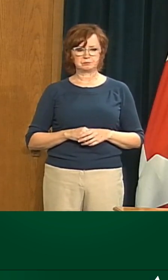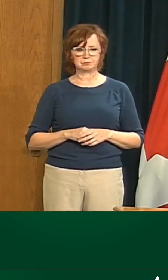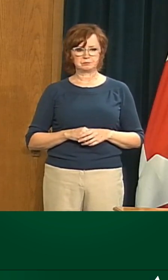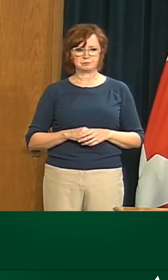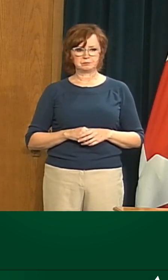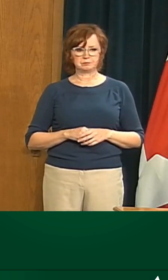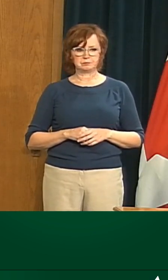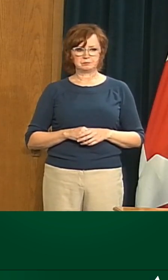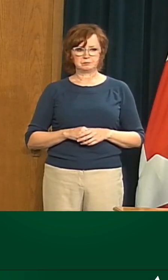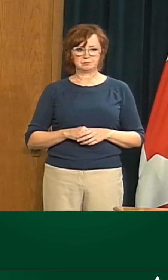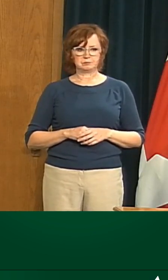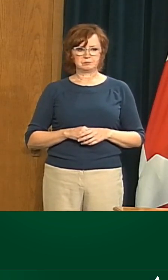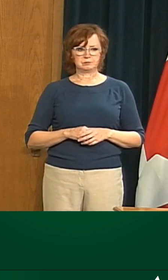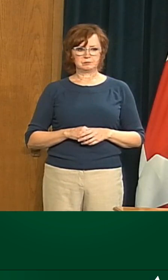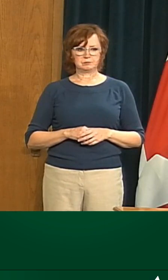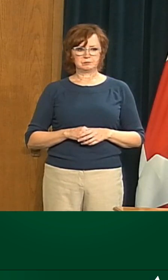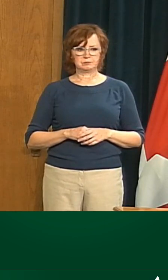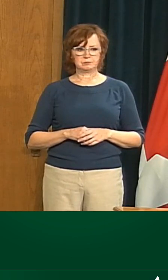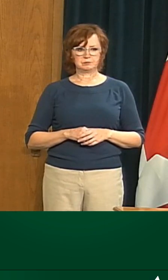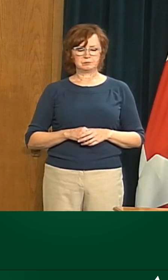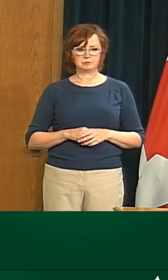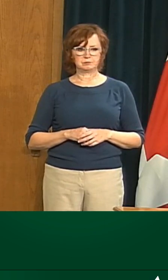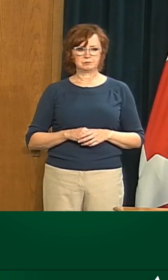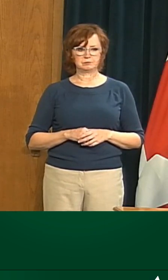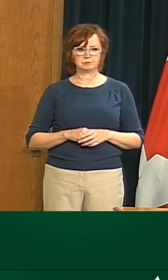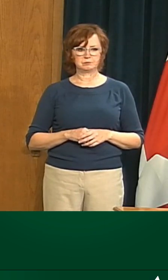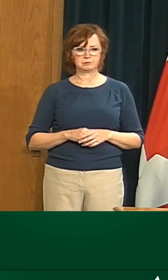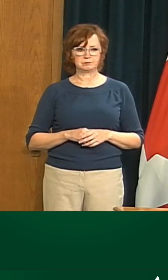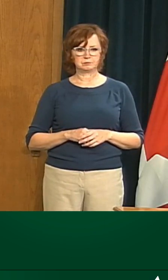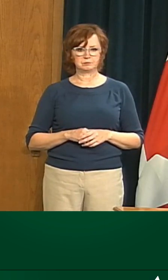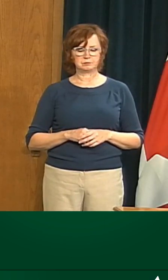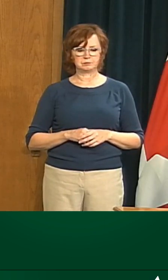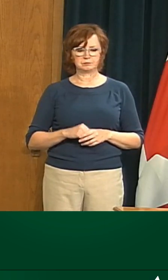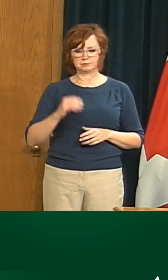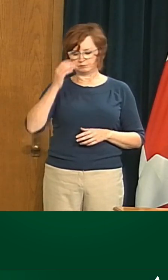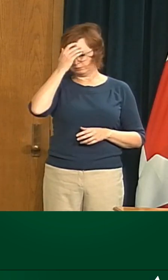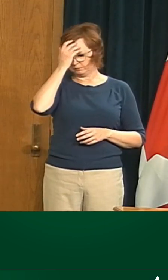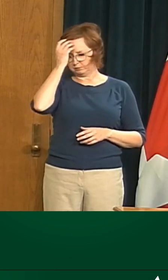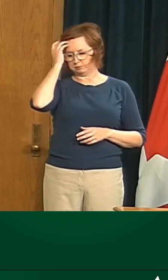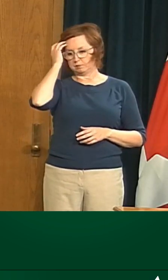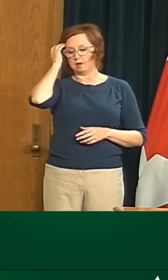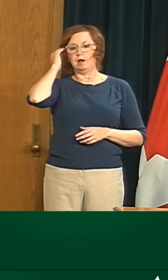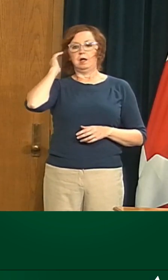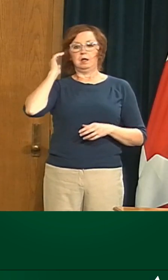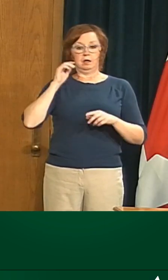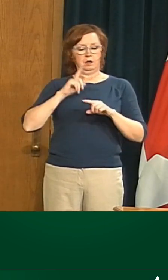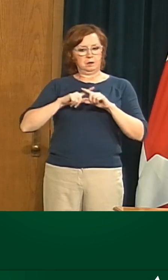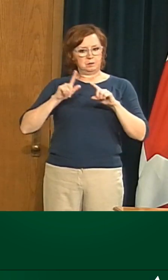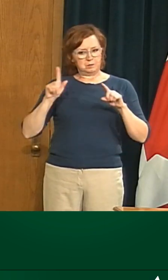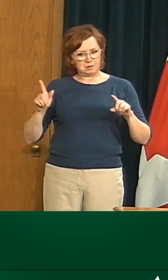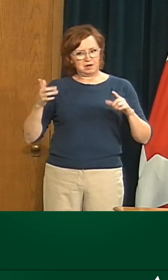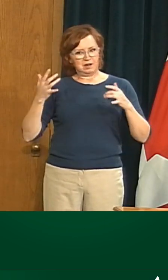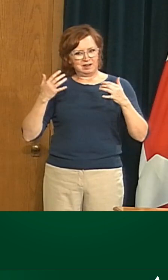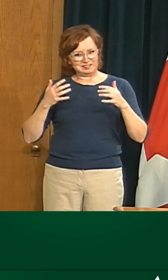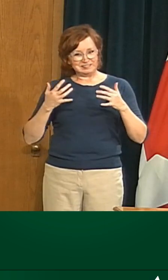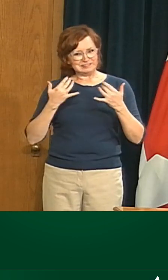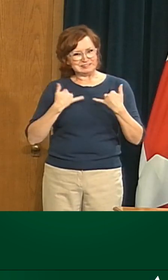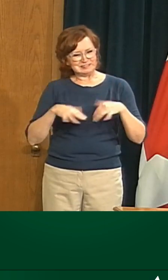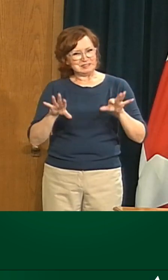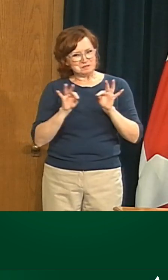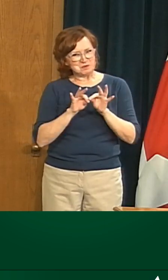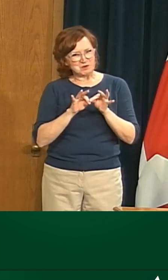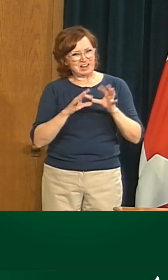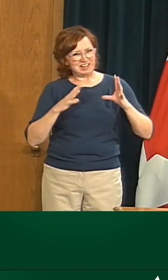we also need to do everything else at the same time, which includes physical distancing at all times, because we do understand